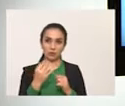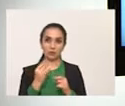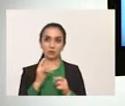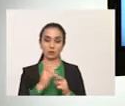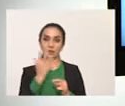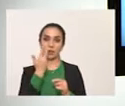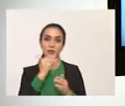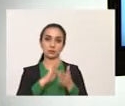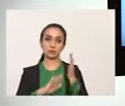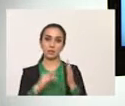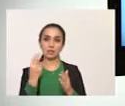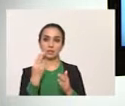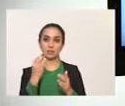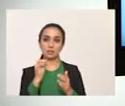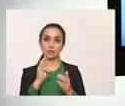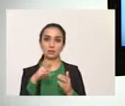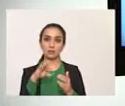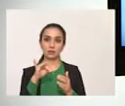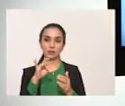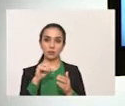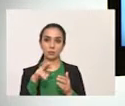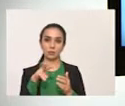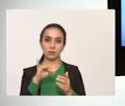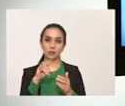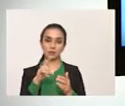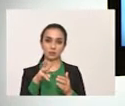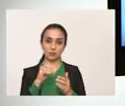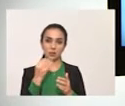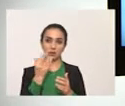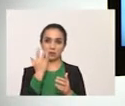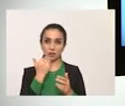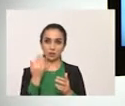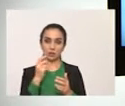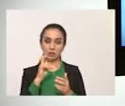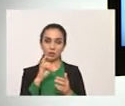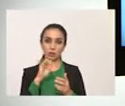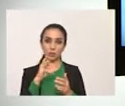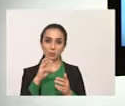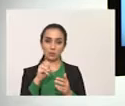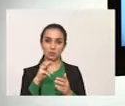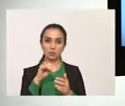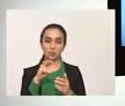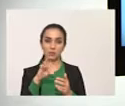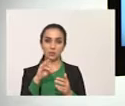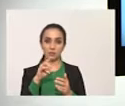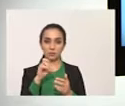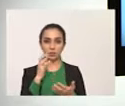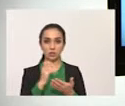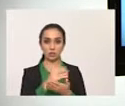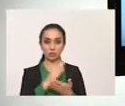demak, rangsiz sentroplazma va uning atrofi rangli xromatoplazmadan tashkil